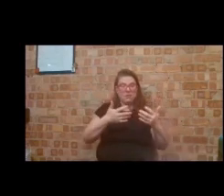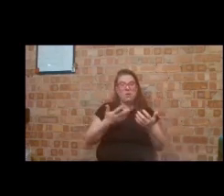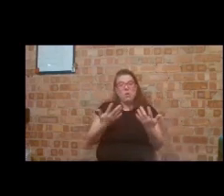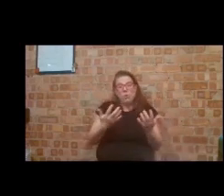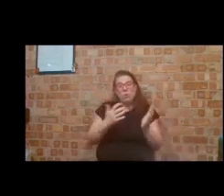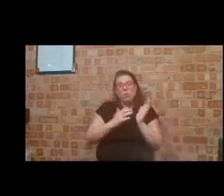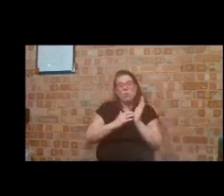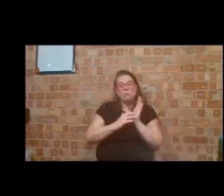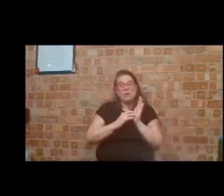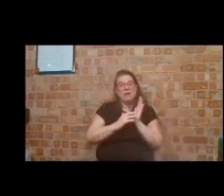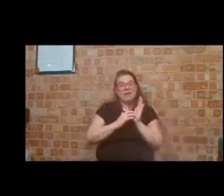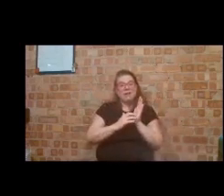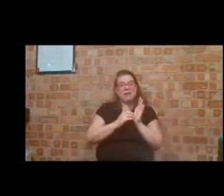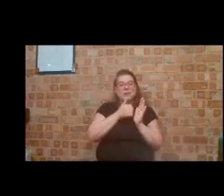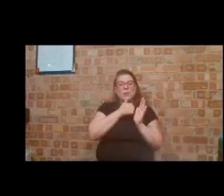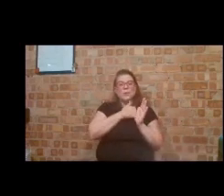user,